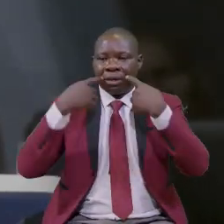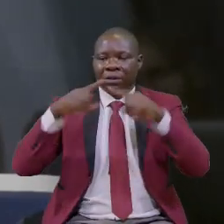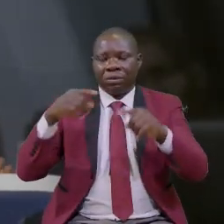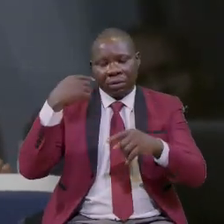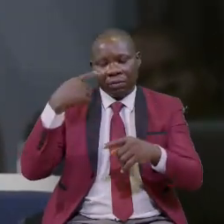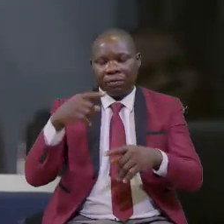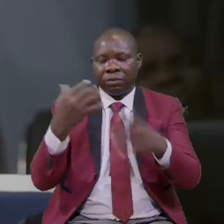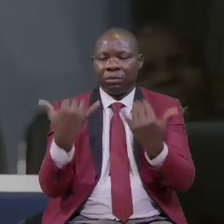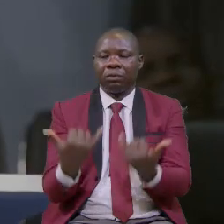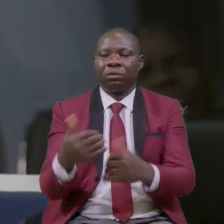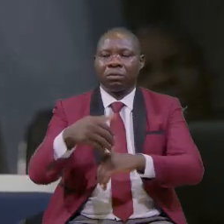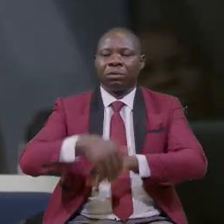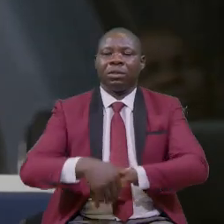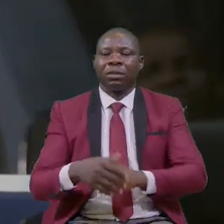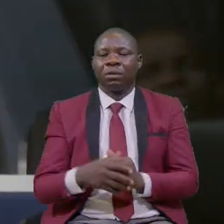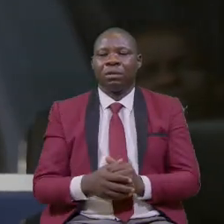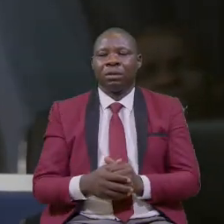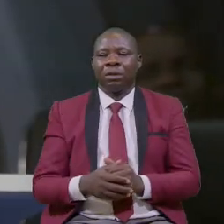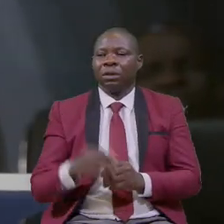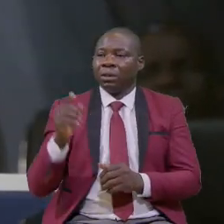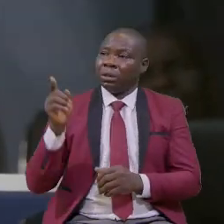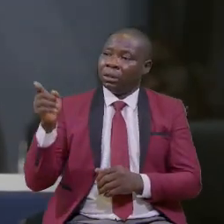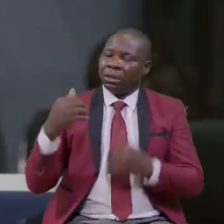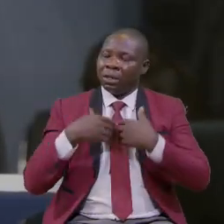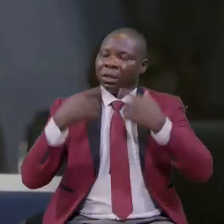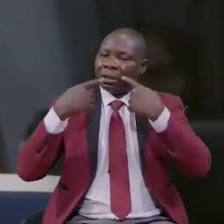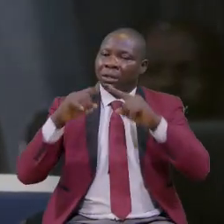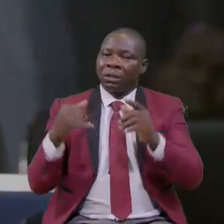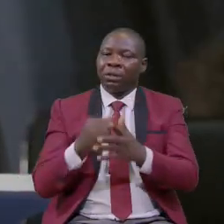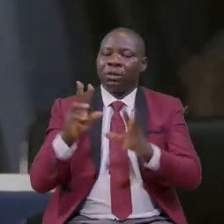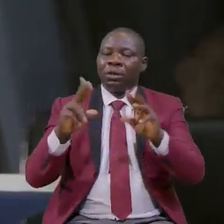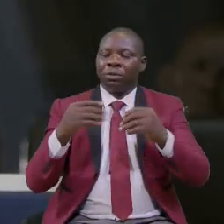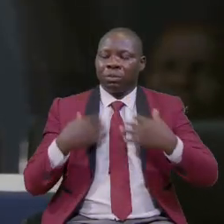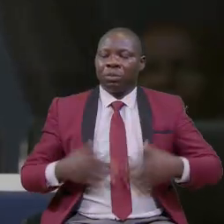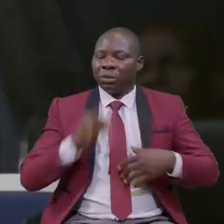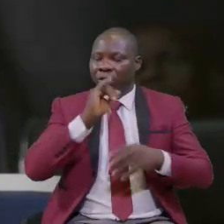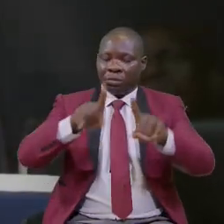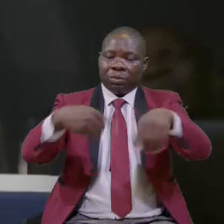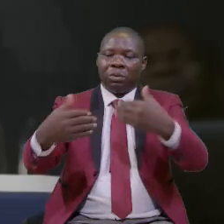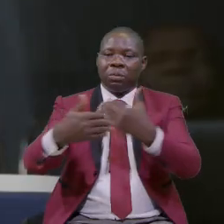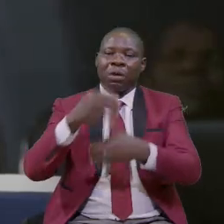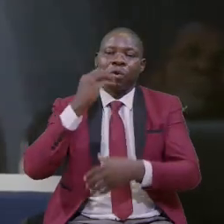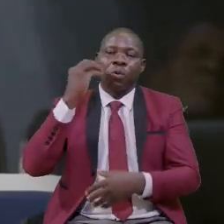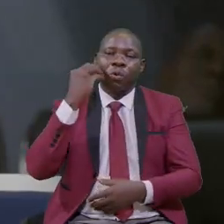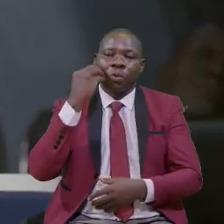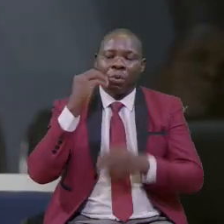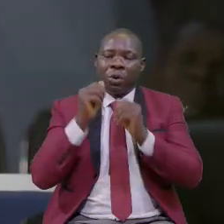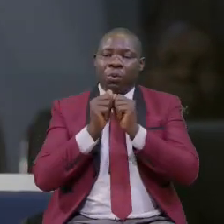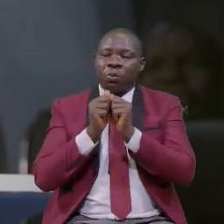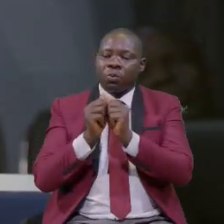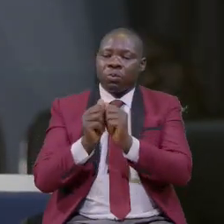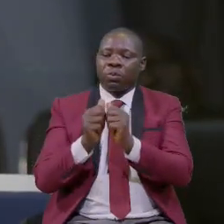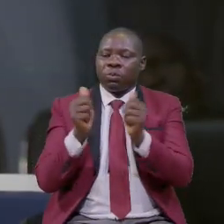tonight. He has said it. Nobody's going back home with any